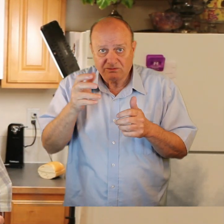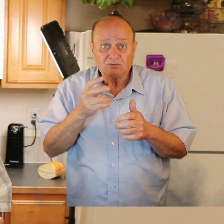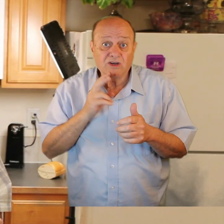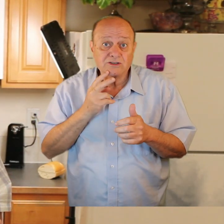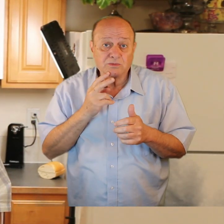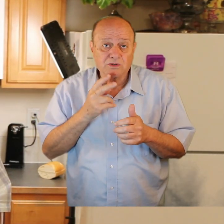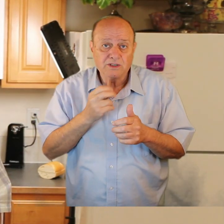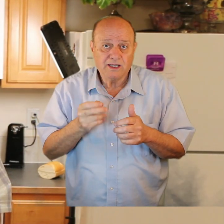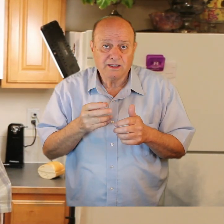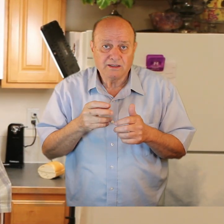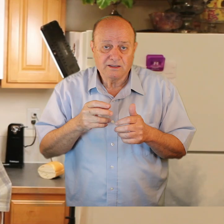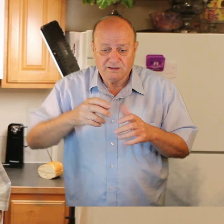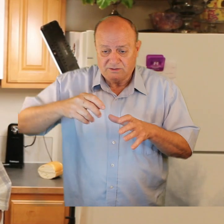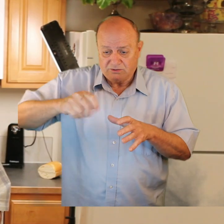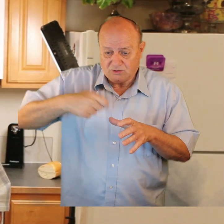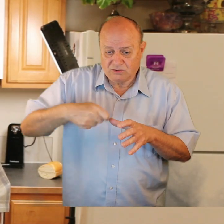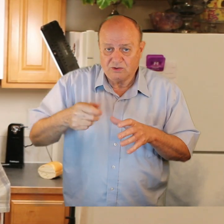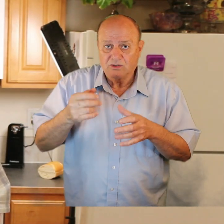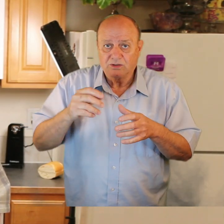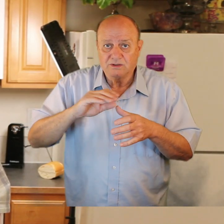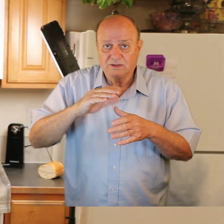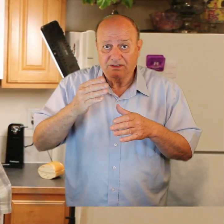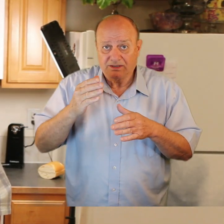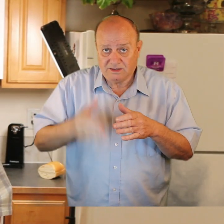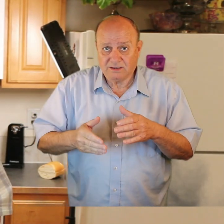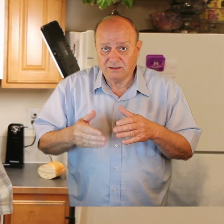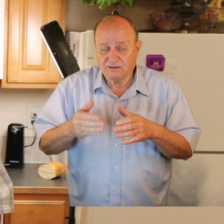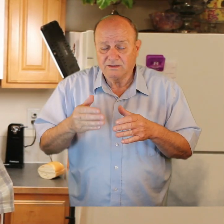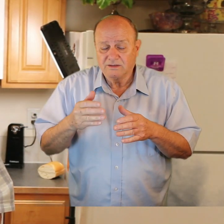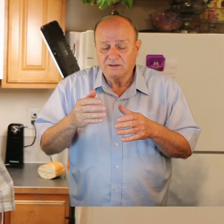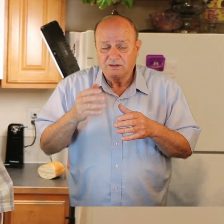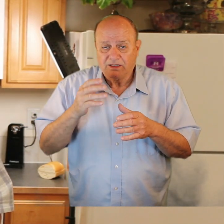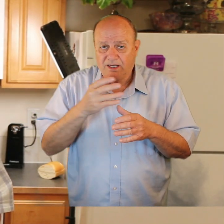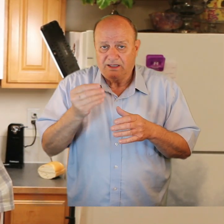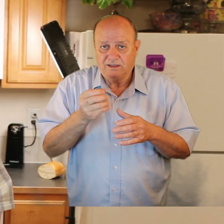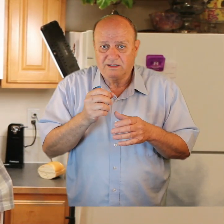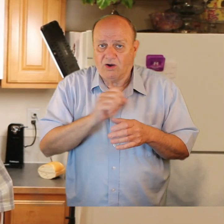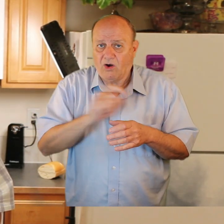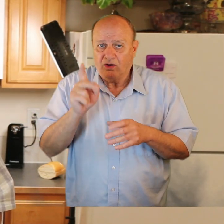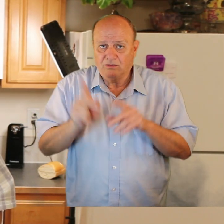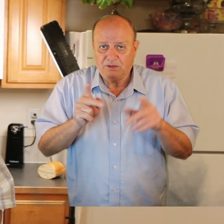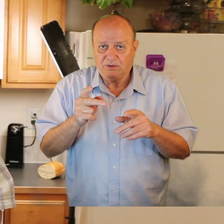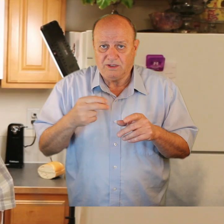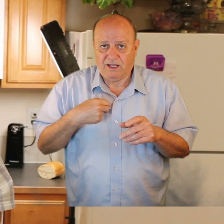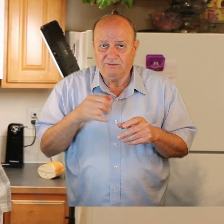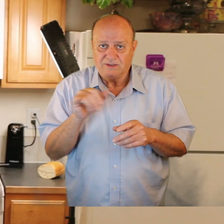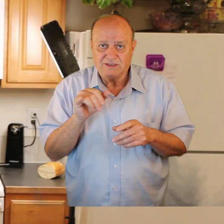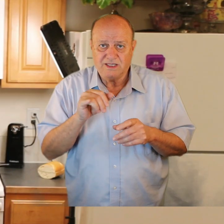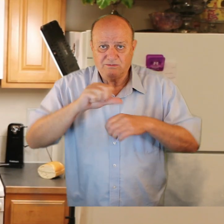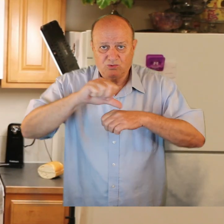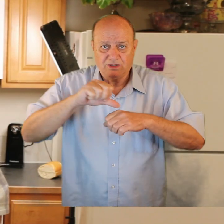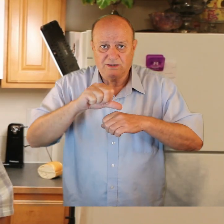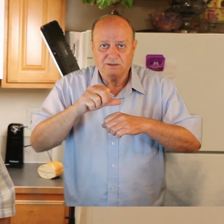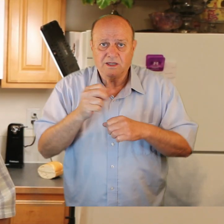the salad dressing the same, and it coats the entire salad. We're going to do that for expediency, and also because